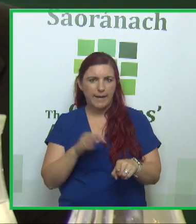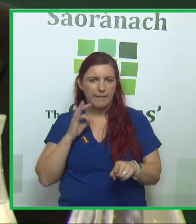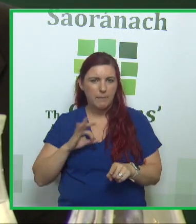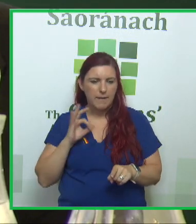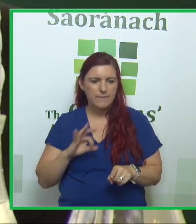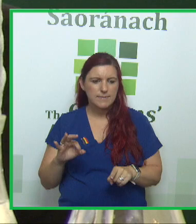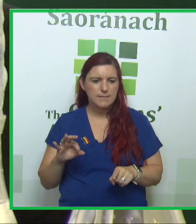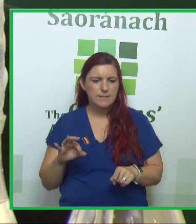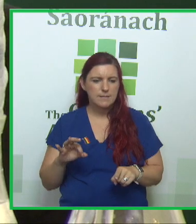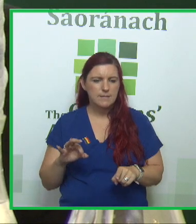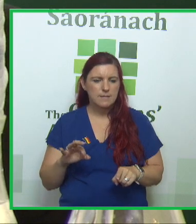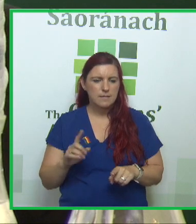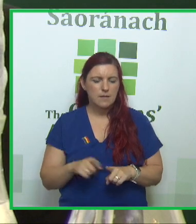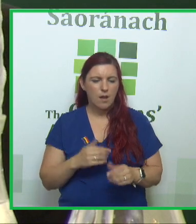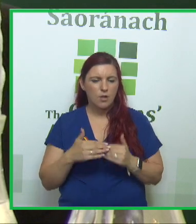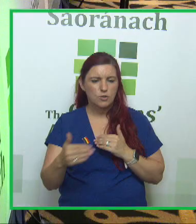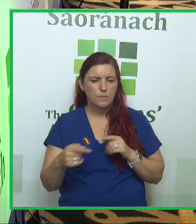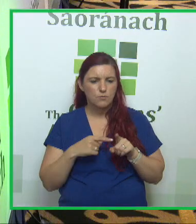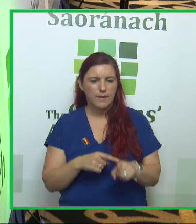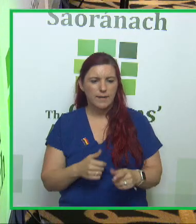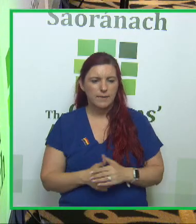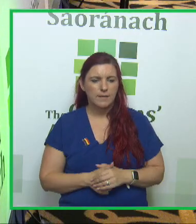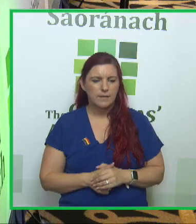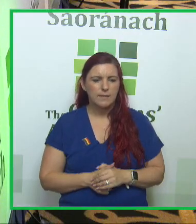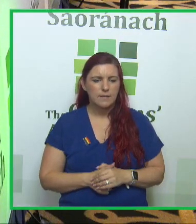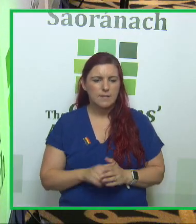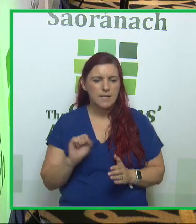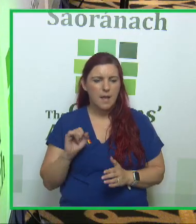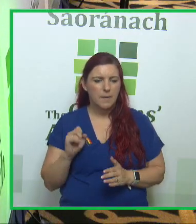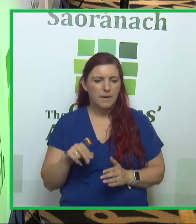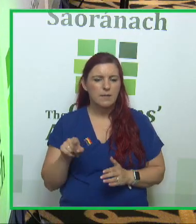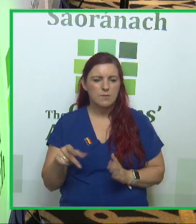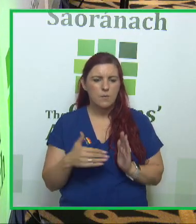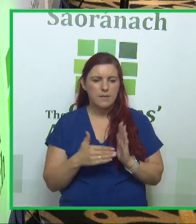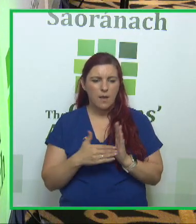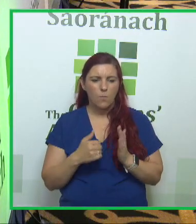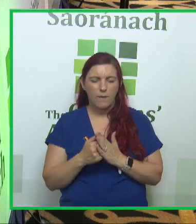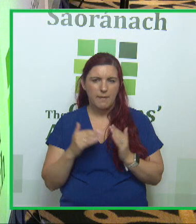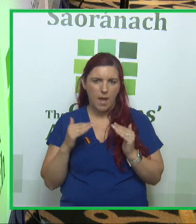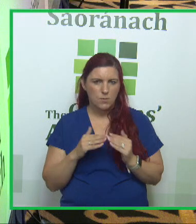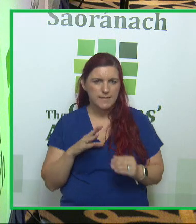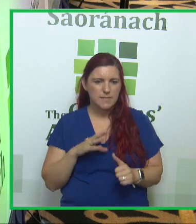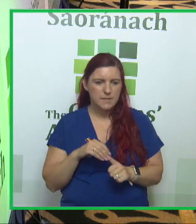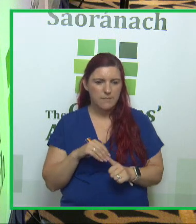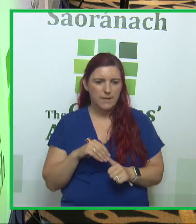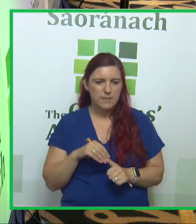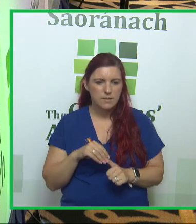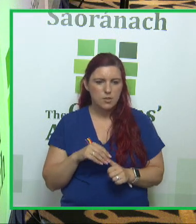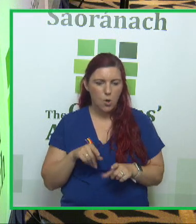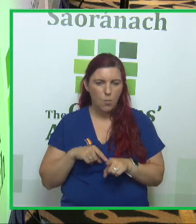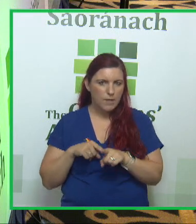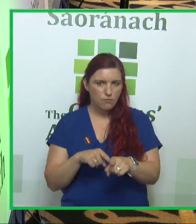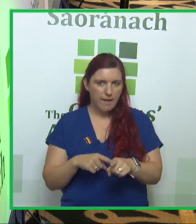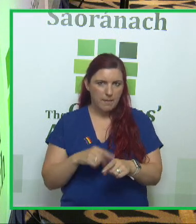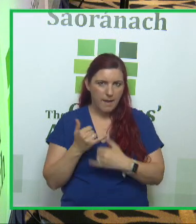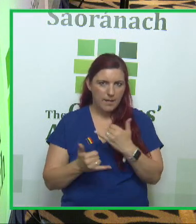98% figure, but generally long-term tracking of it? The 98% is in our housing specifically, so we would track that on an annual